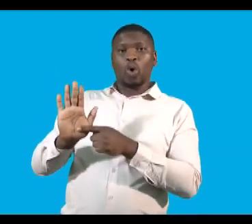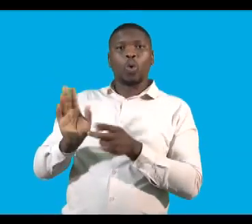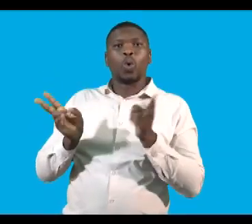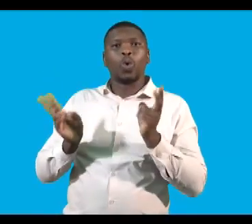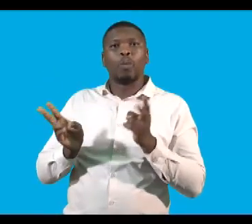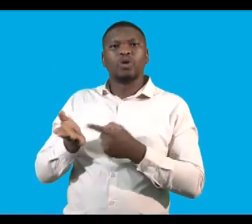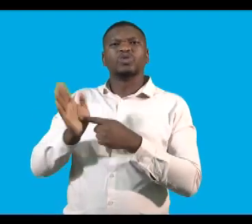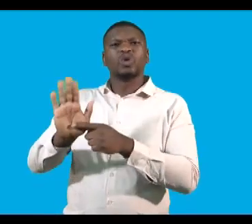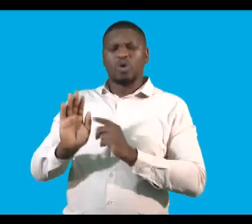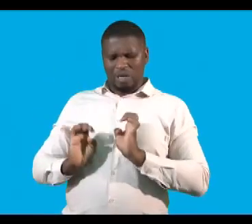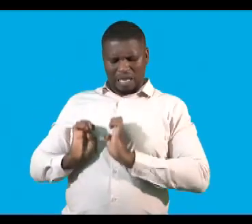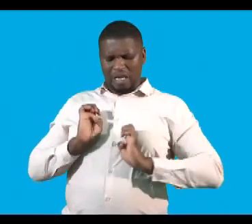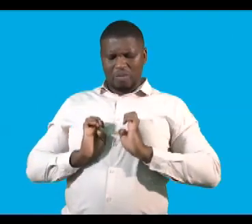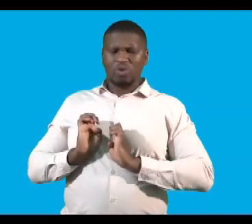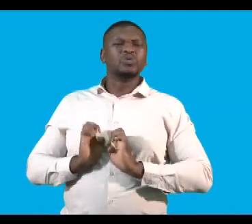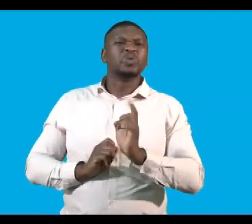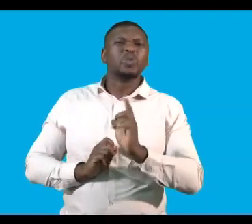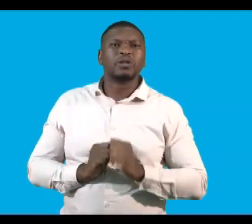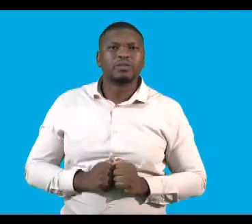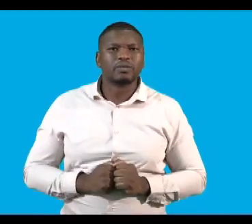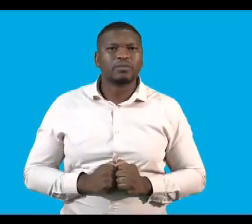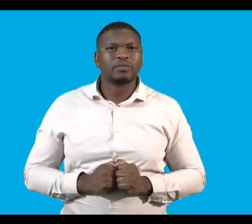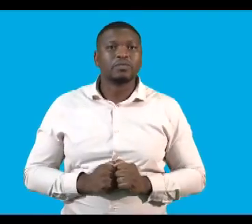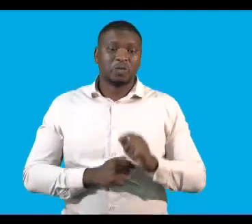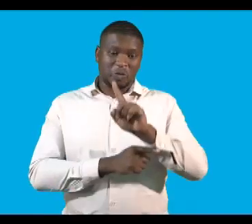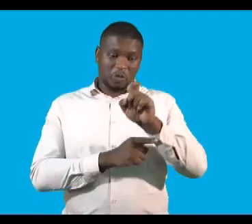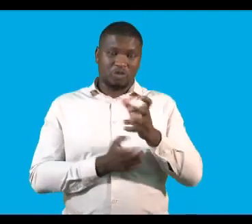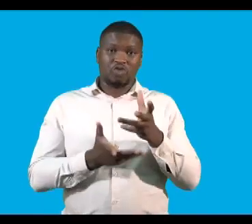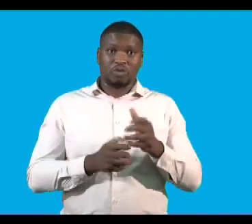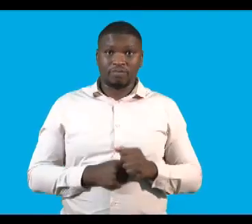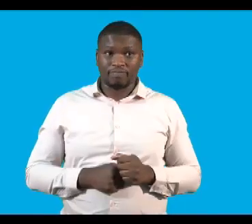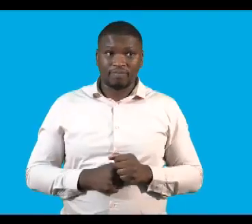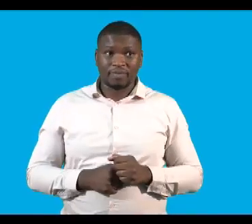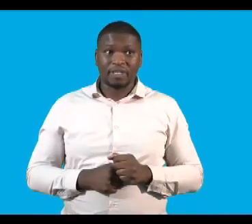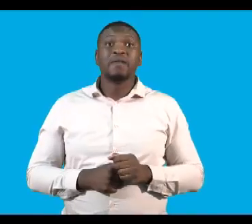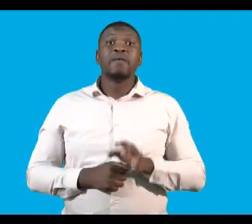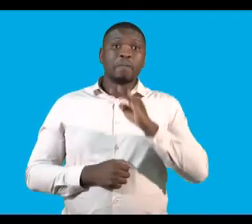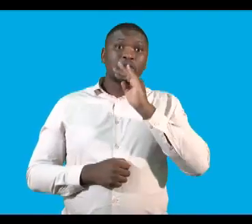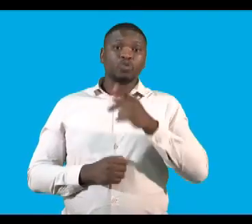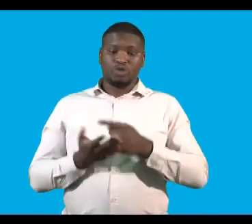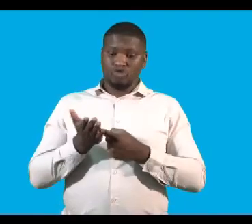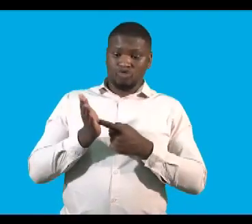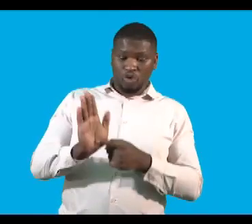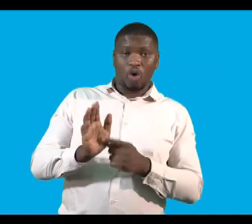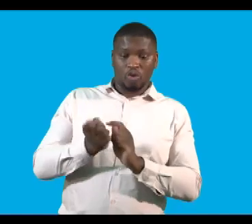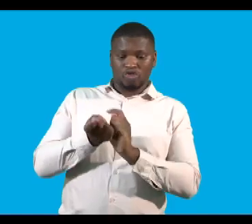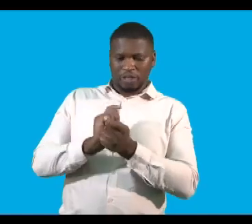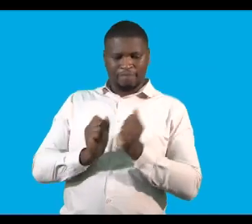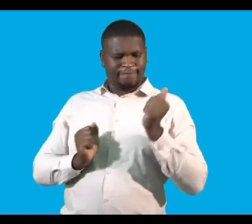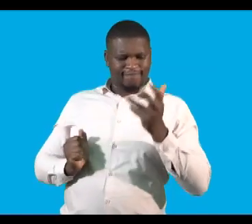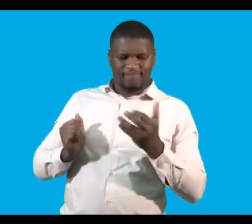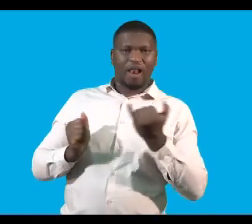what emotion would it show? That's what the question requires. It would definitely change his tone to being